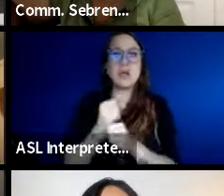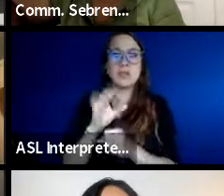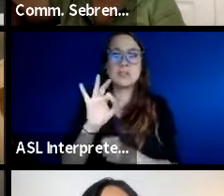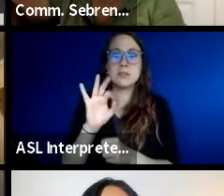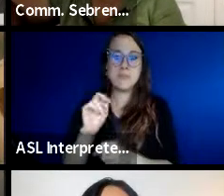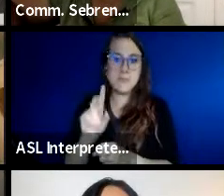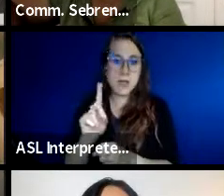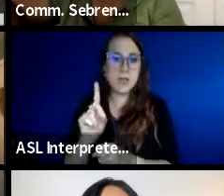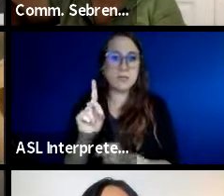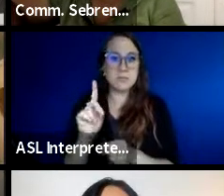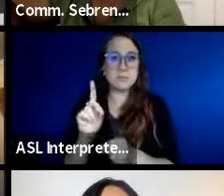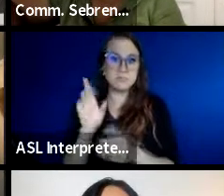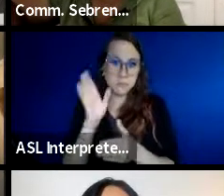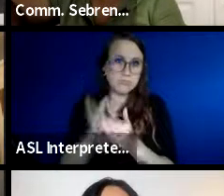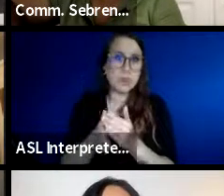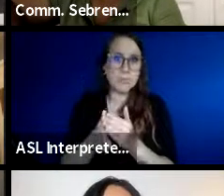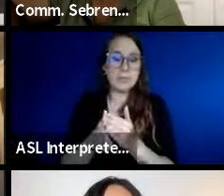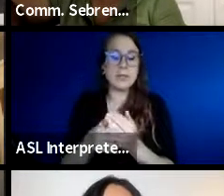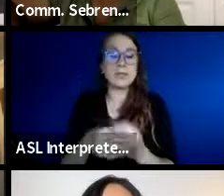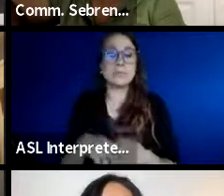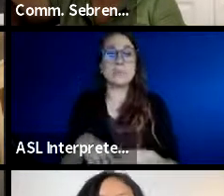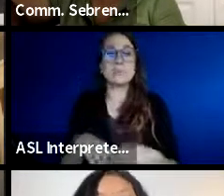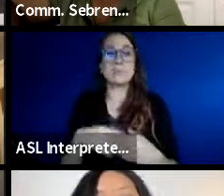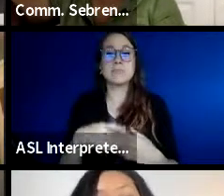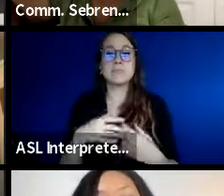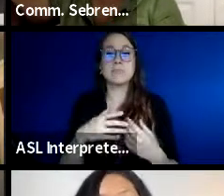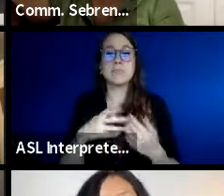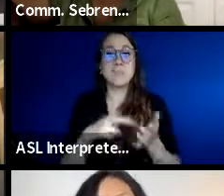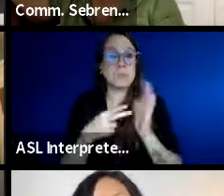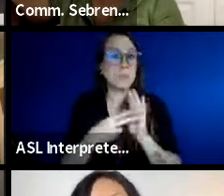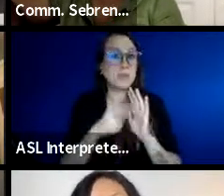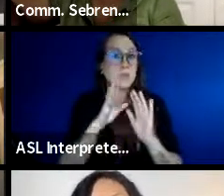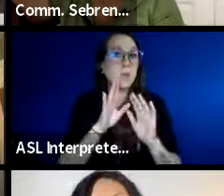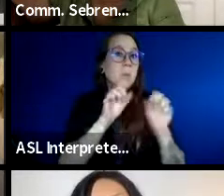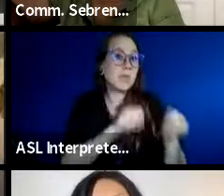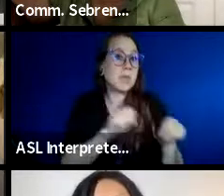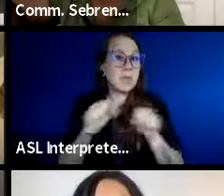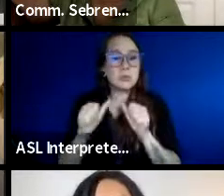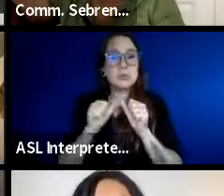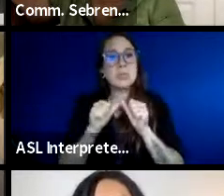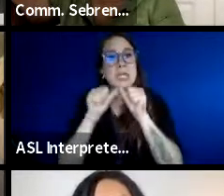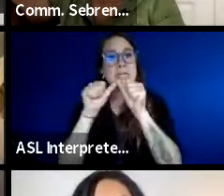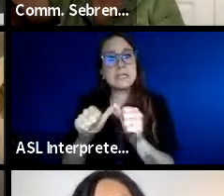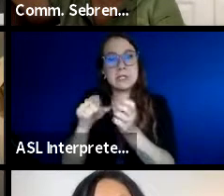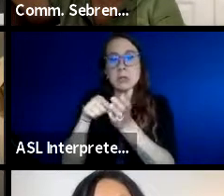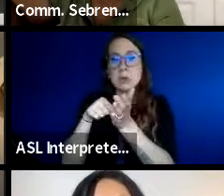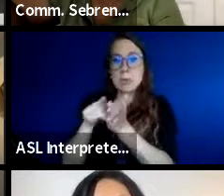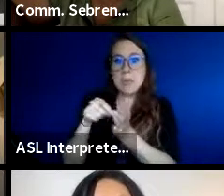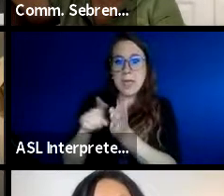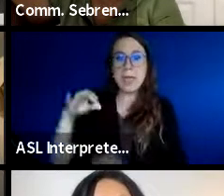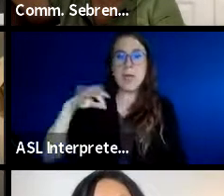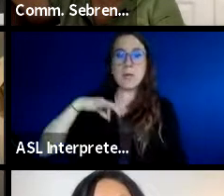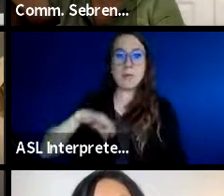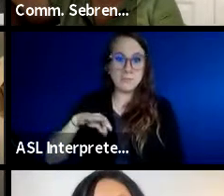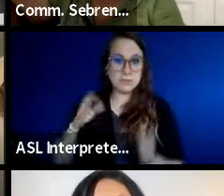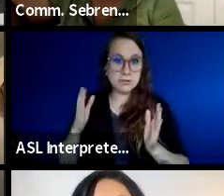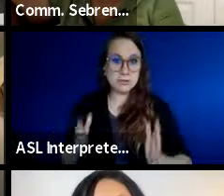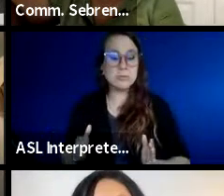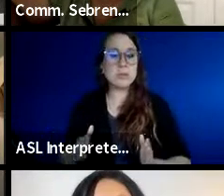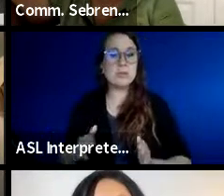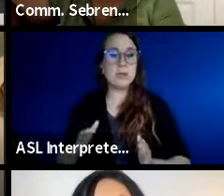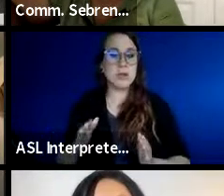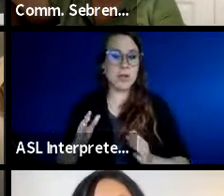whole, so that we will be able to continue to pay our beneficiaries as